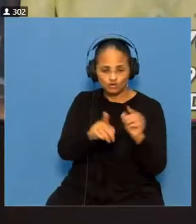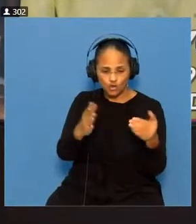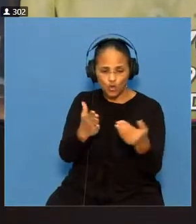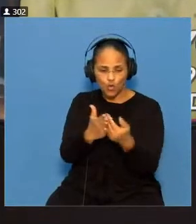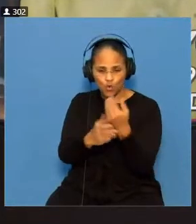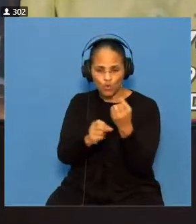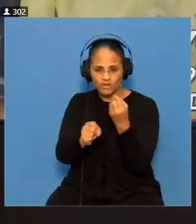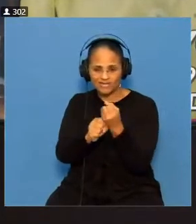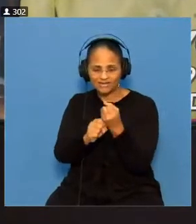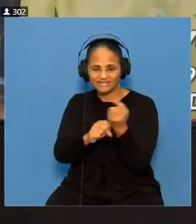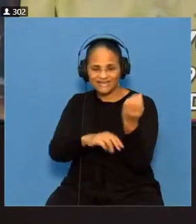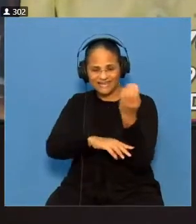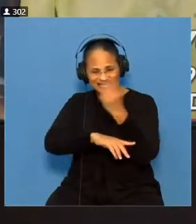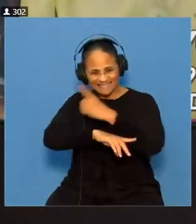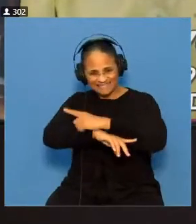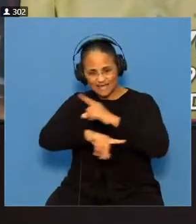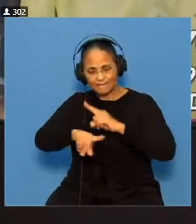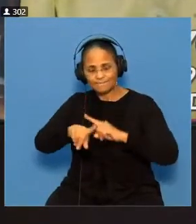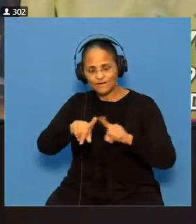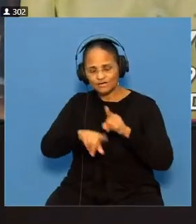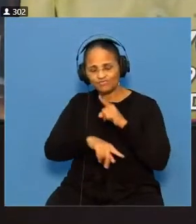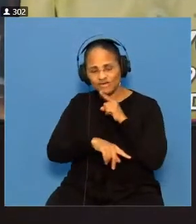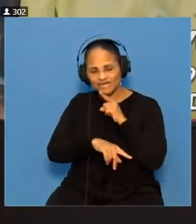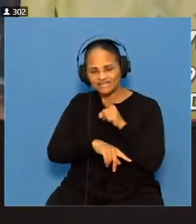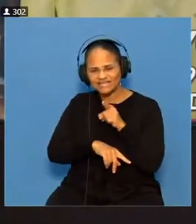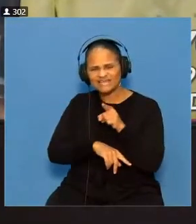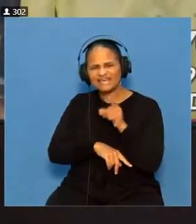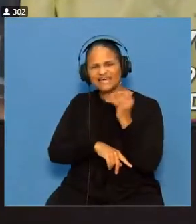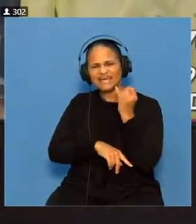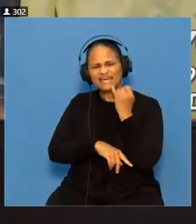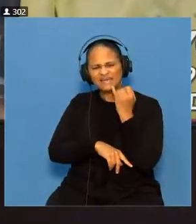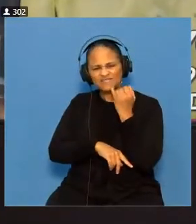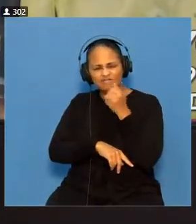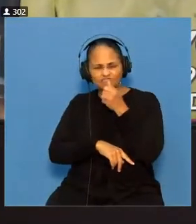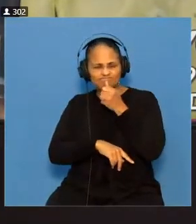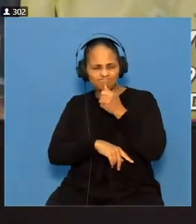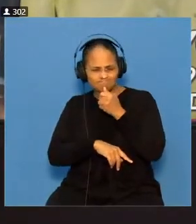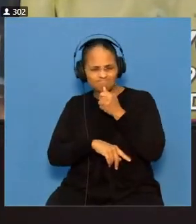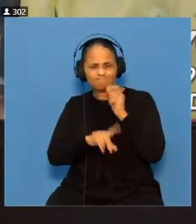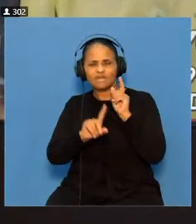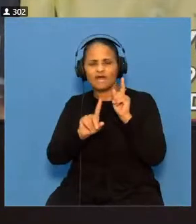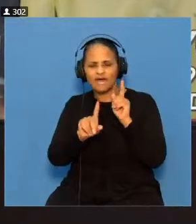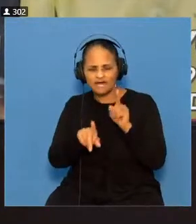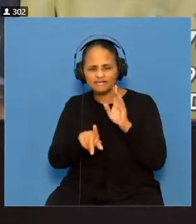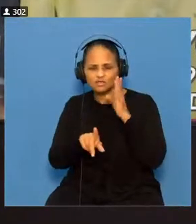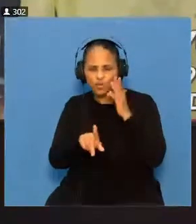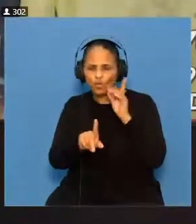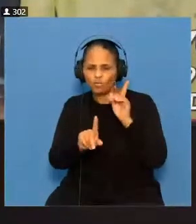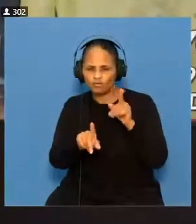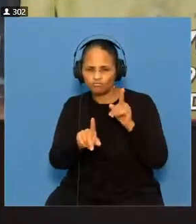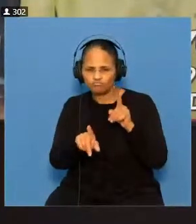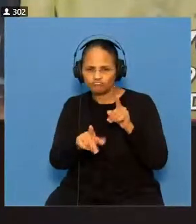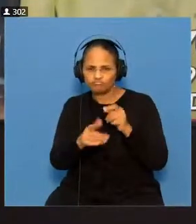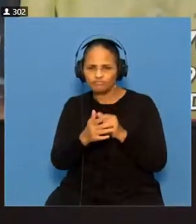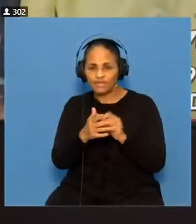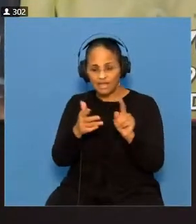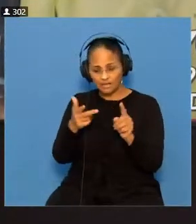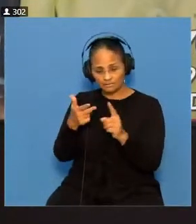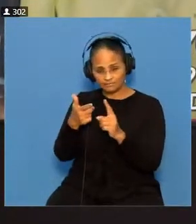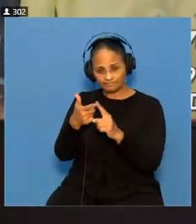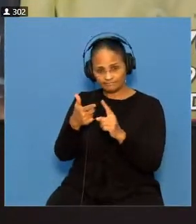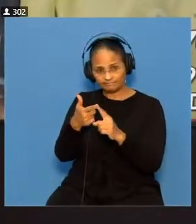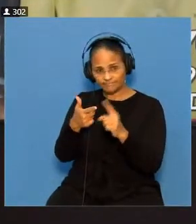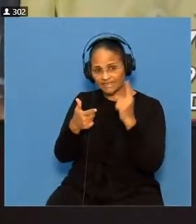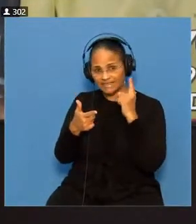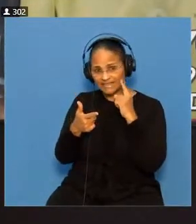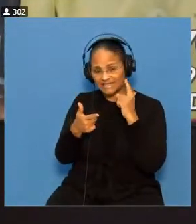Year's Day. But the reality is, if you just please exercise a little bit of patience, and your questions will be answered. And the second question, I think